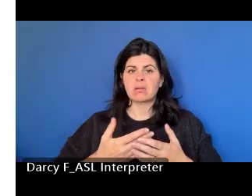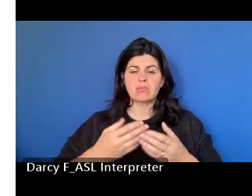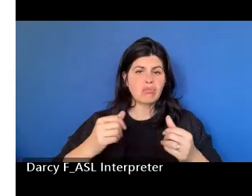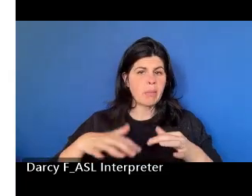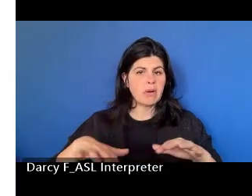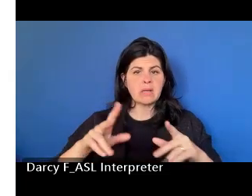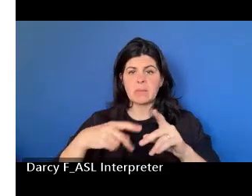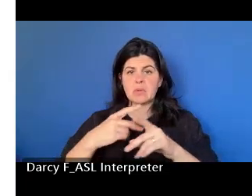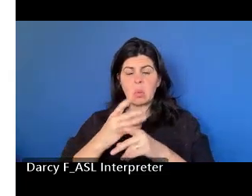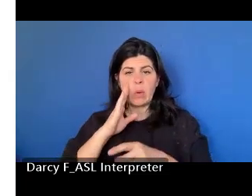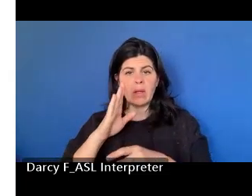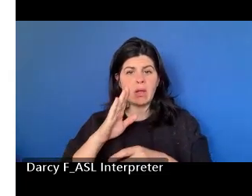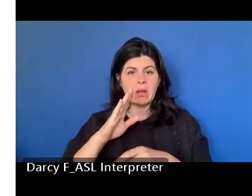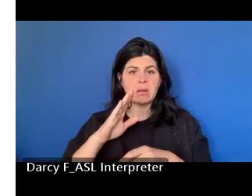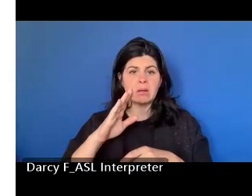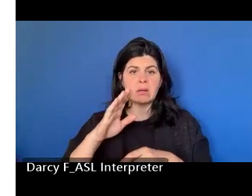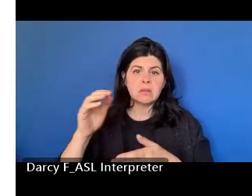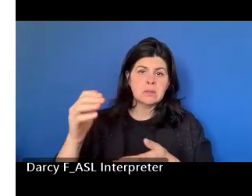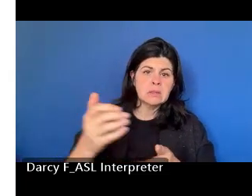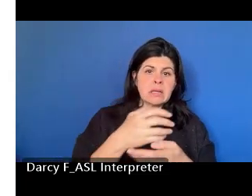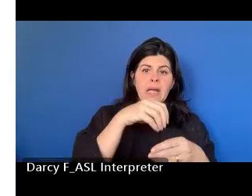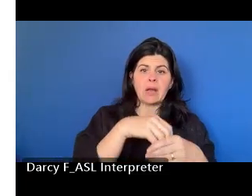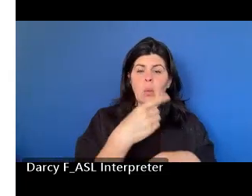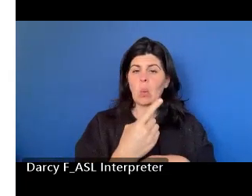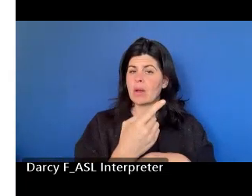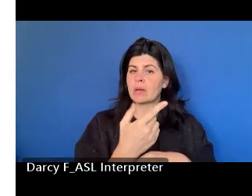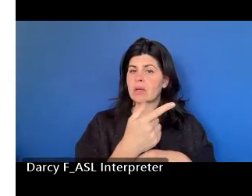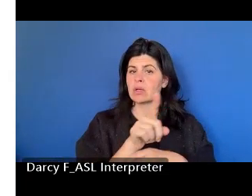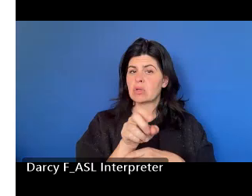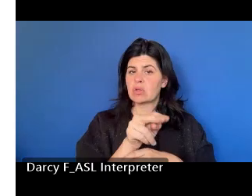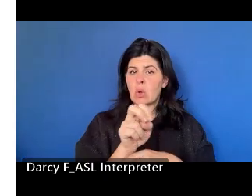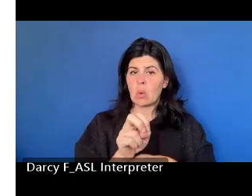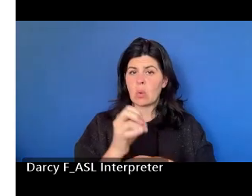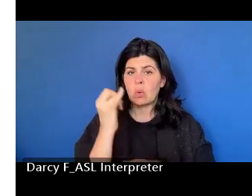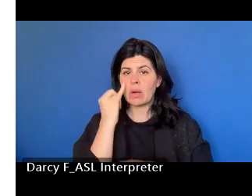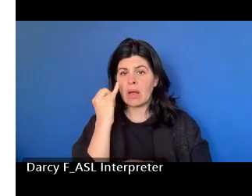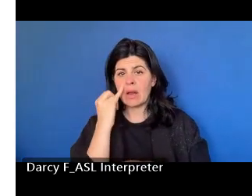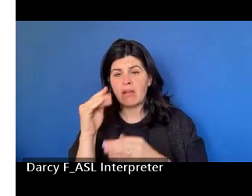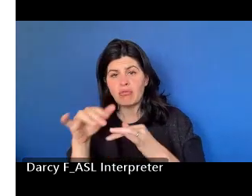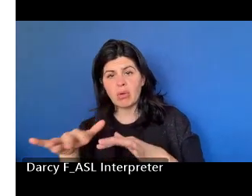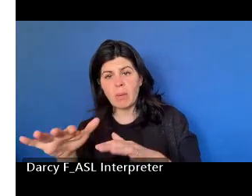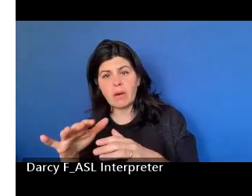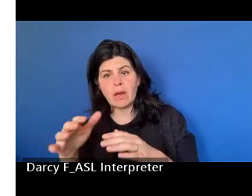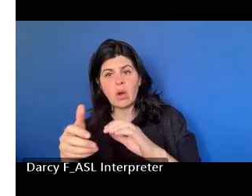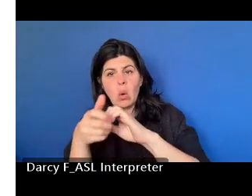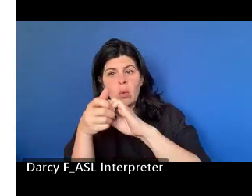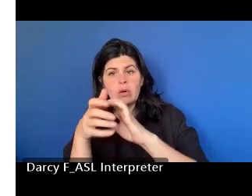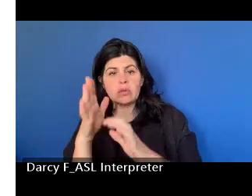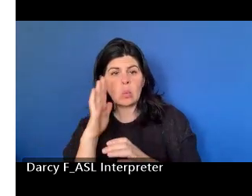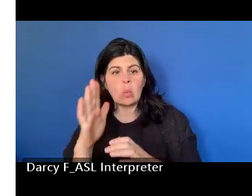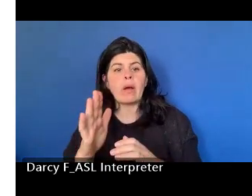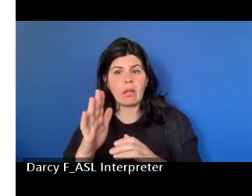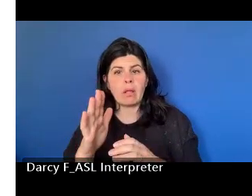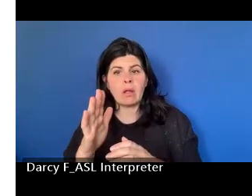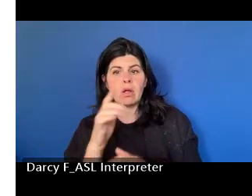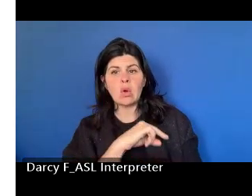whether property owners may qualify for any additional assistance besides appliance